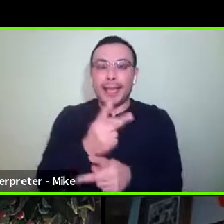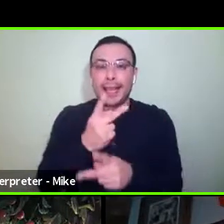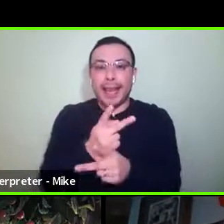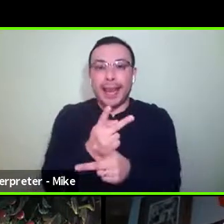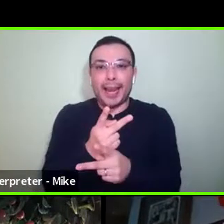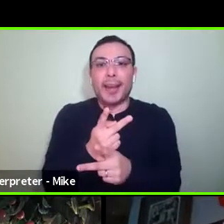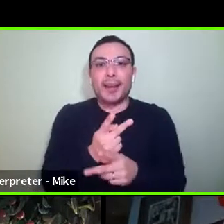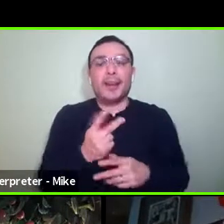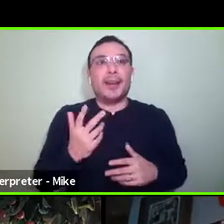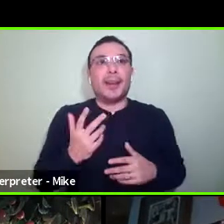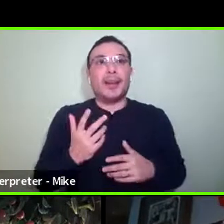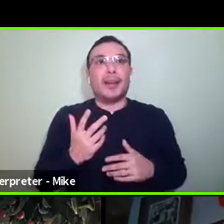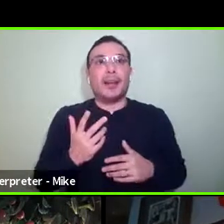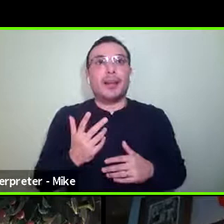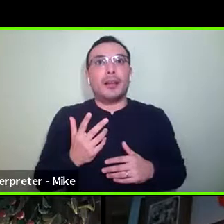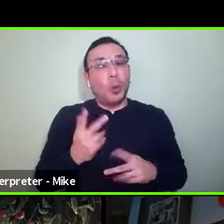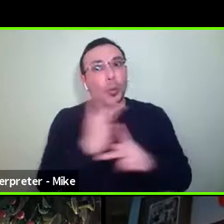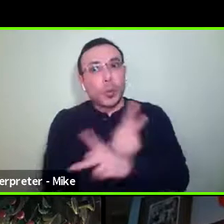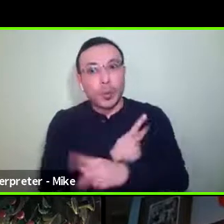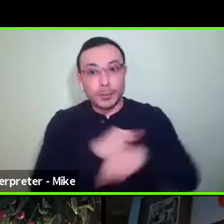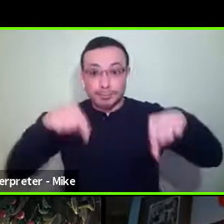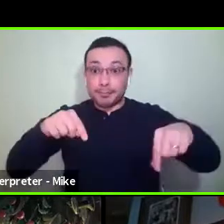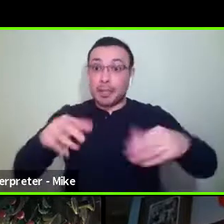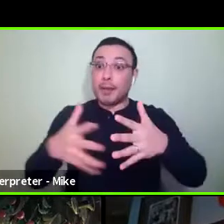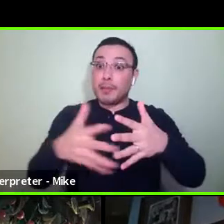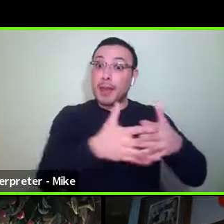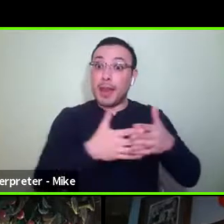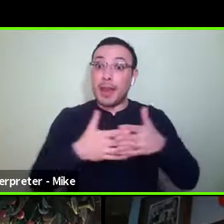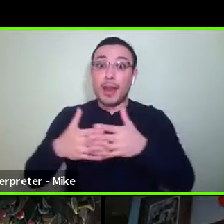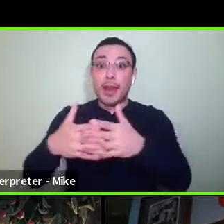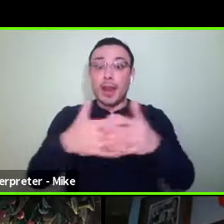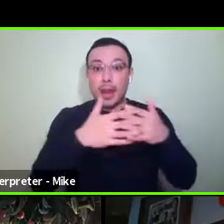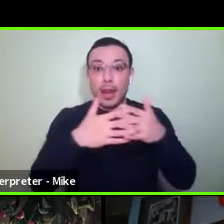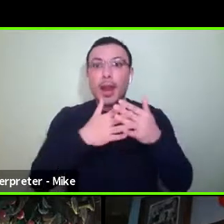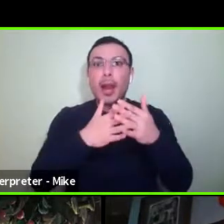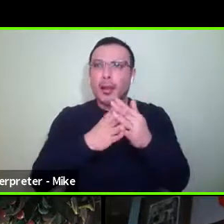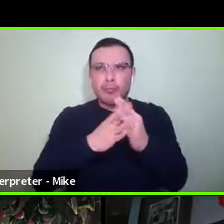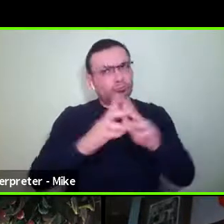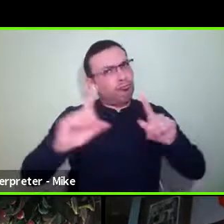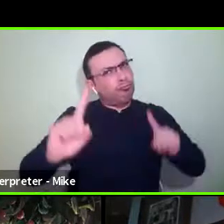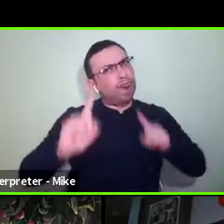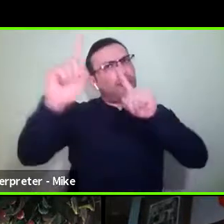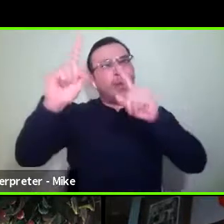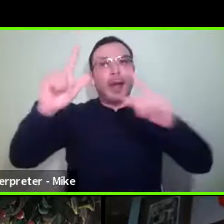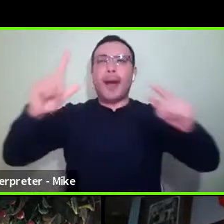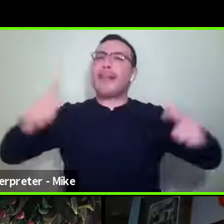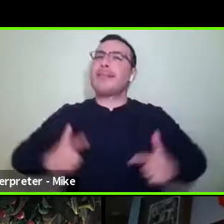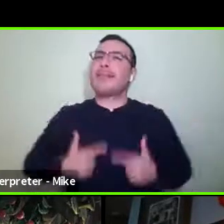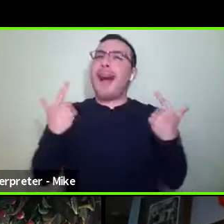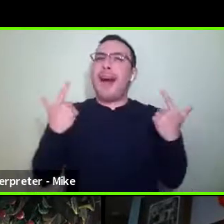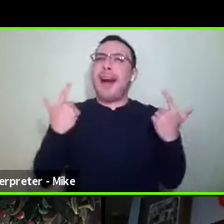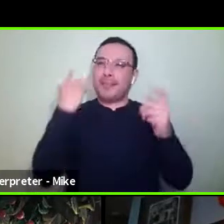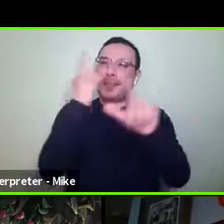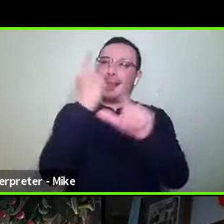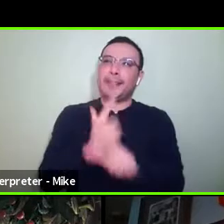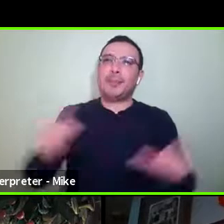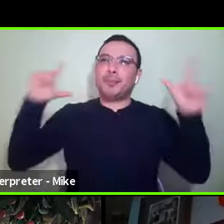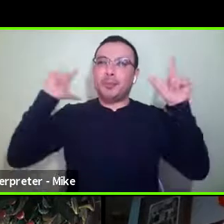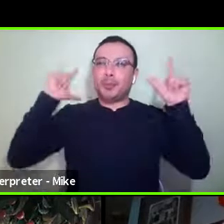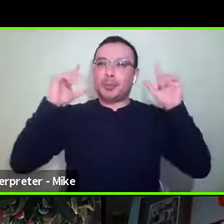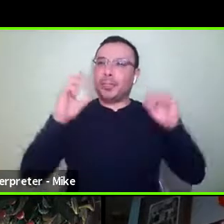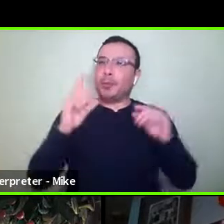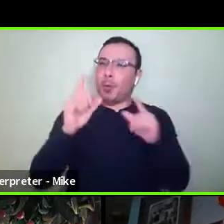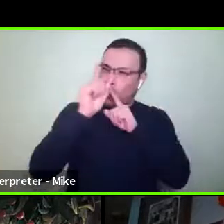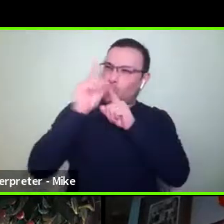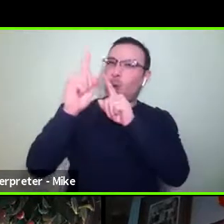country presumably committed to life, liberty, and the pursuit of happiness, and yet not actually providing the supports